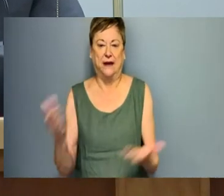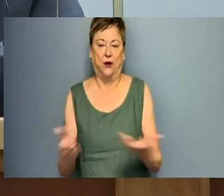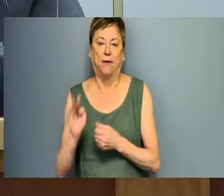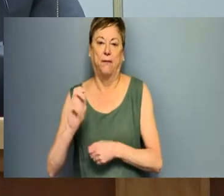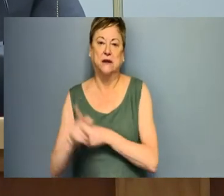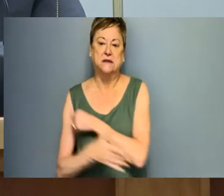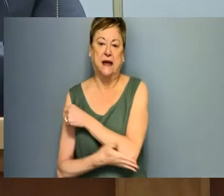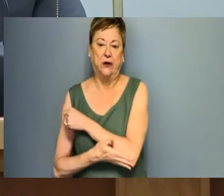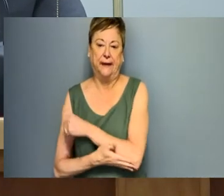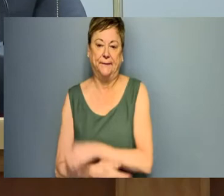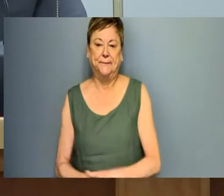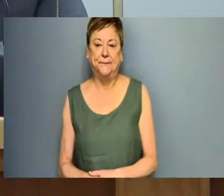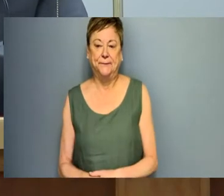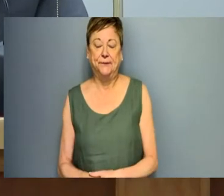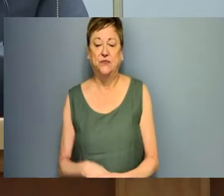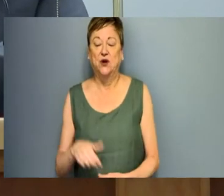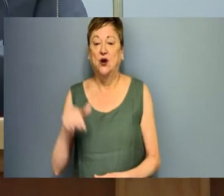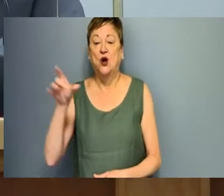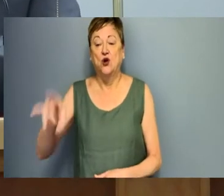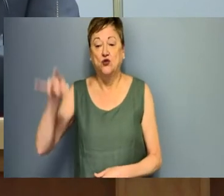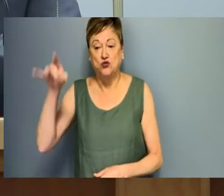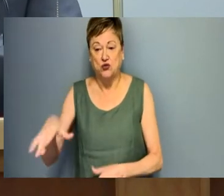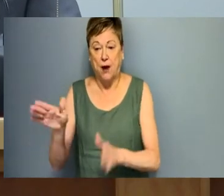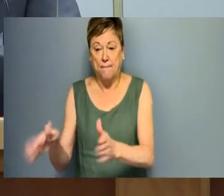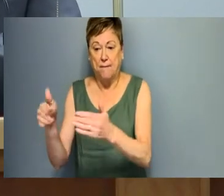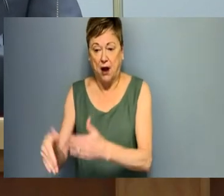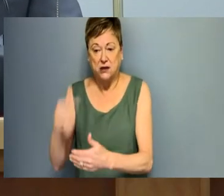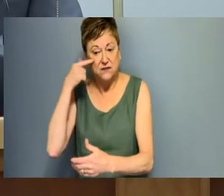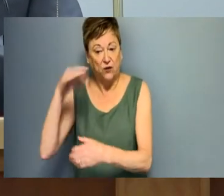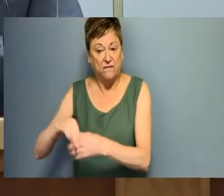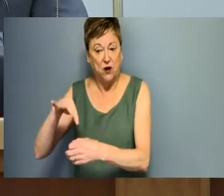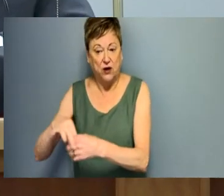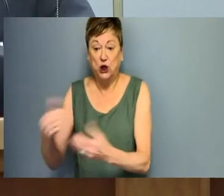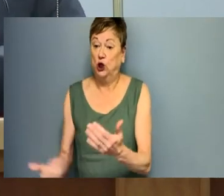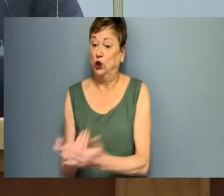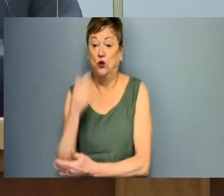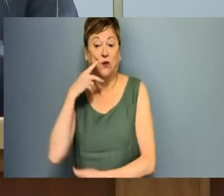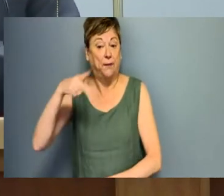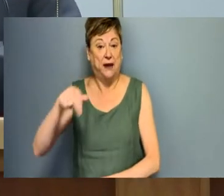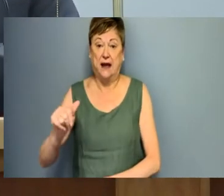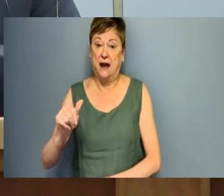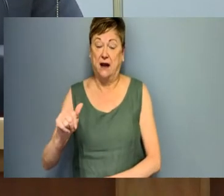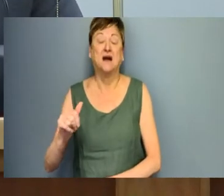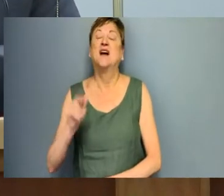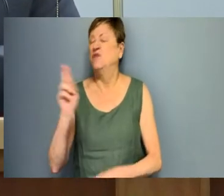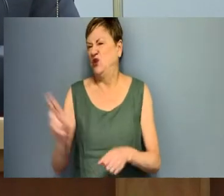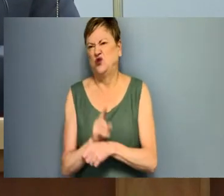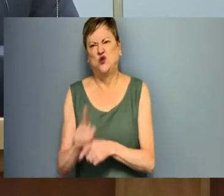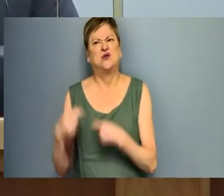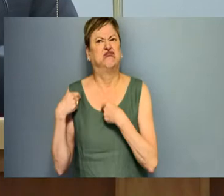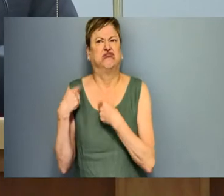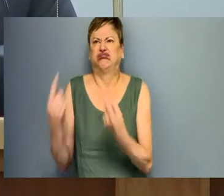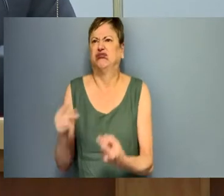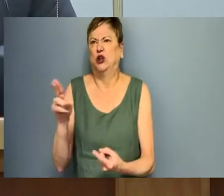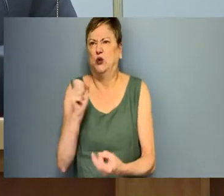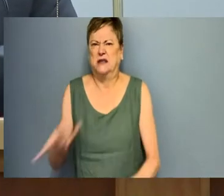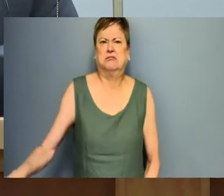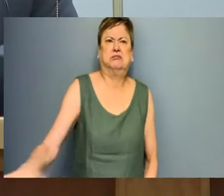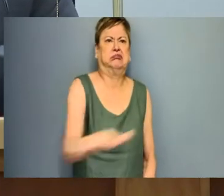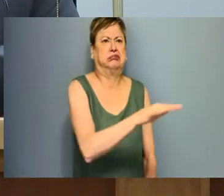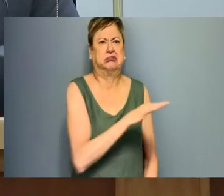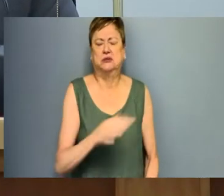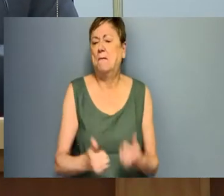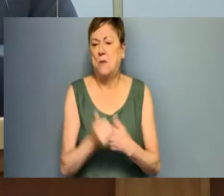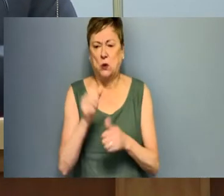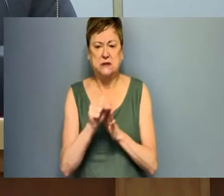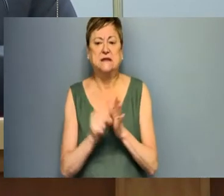So Dropboxes are new to Pennsylvania. They are not new to the country. They're used everywhere, in most